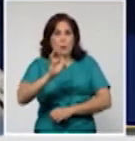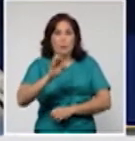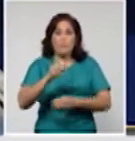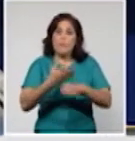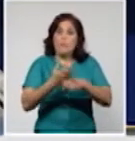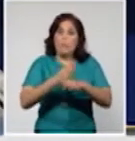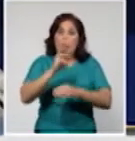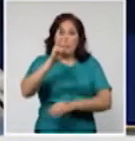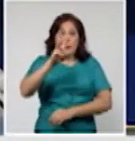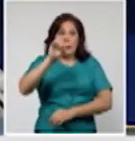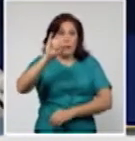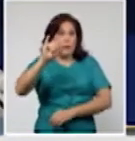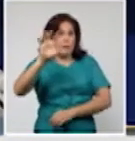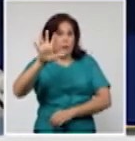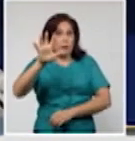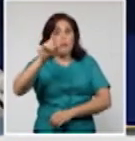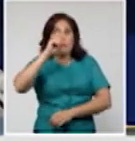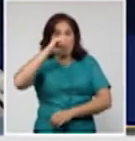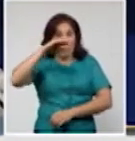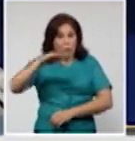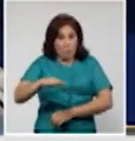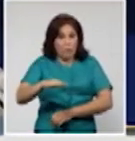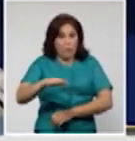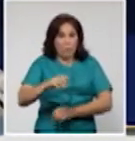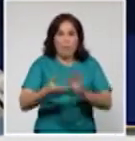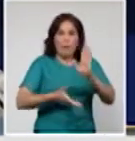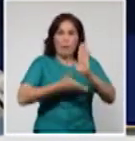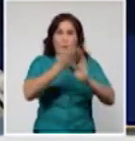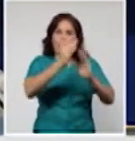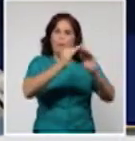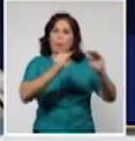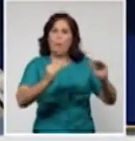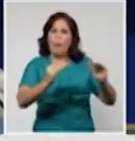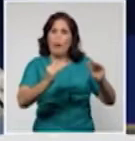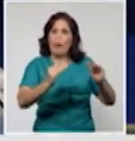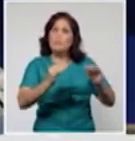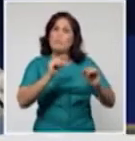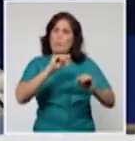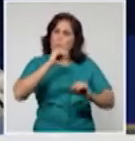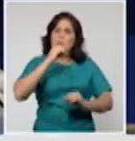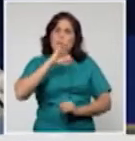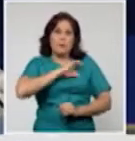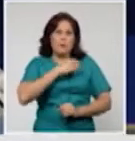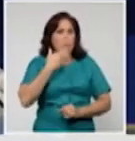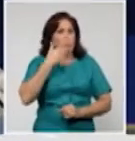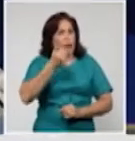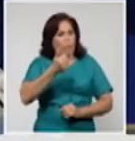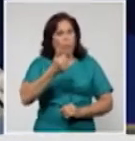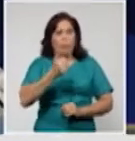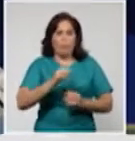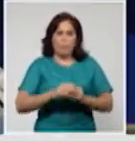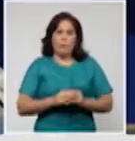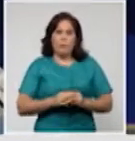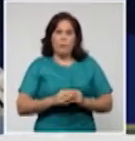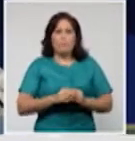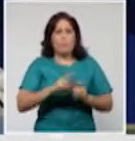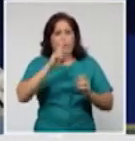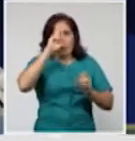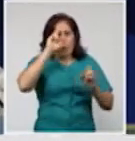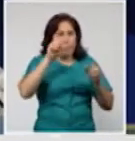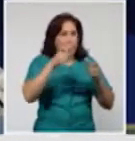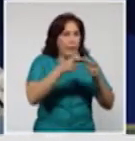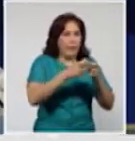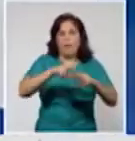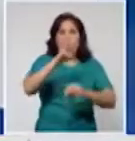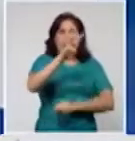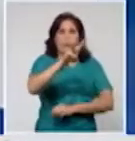24 are between 40 and 59, and 4 are over the age of